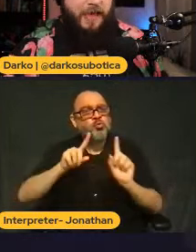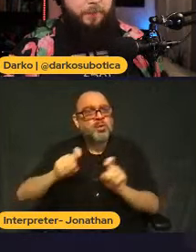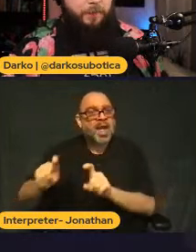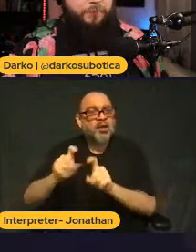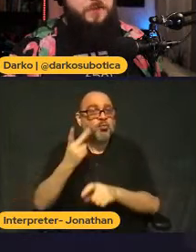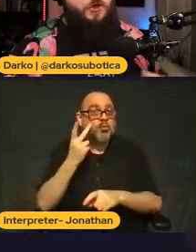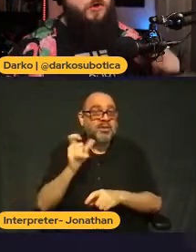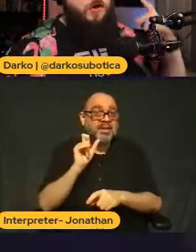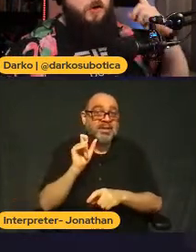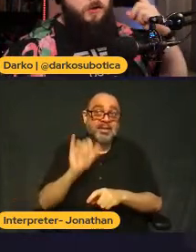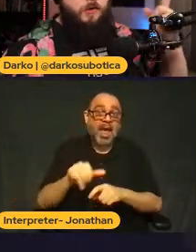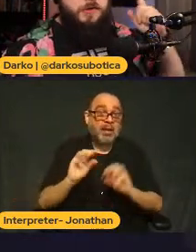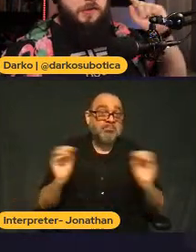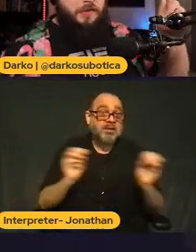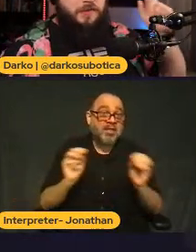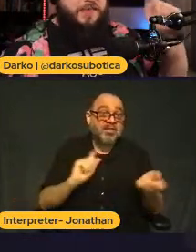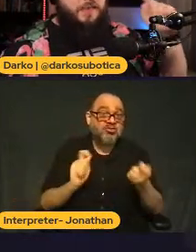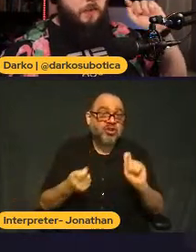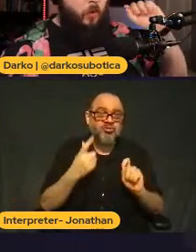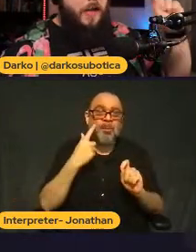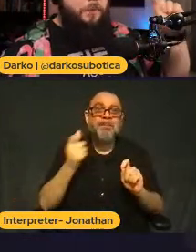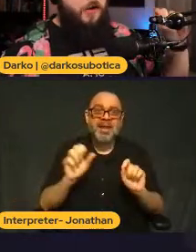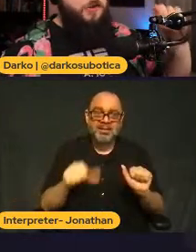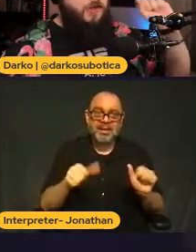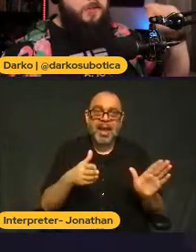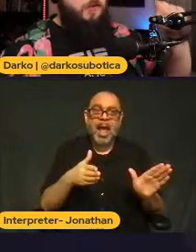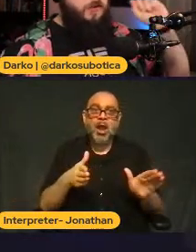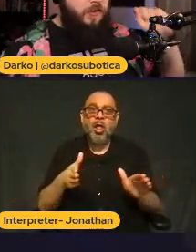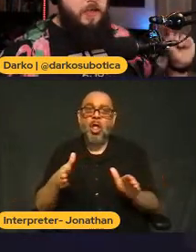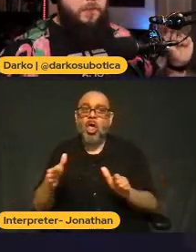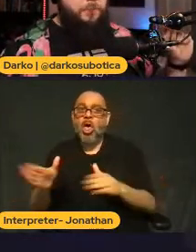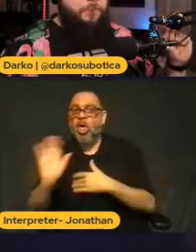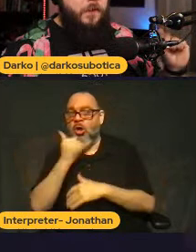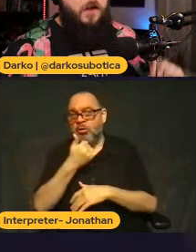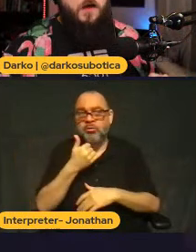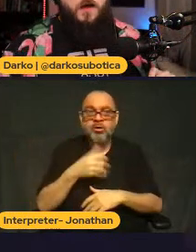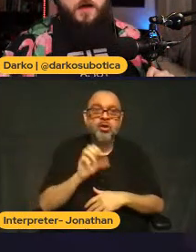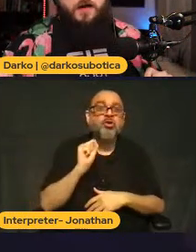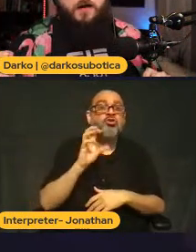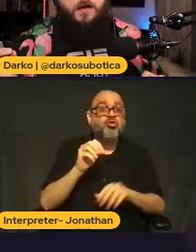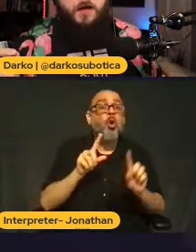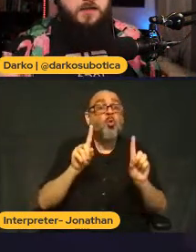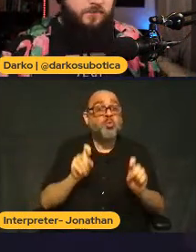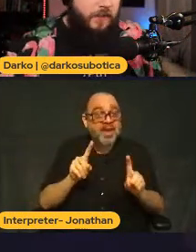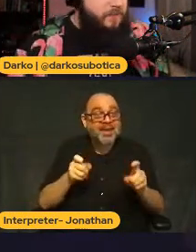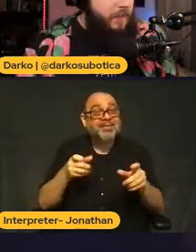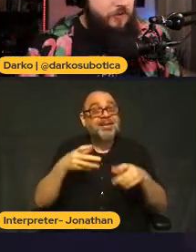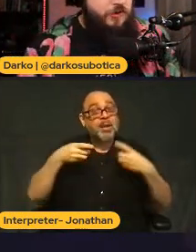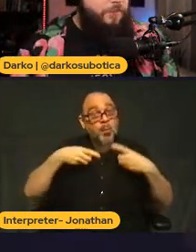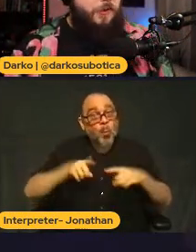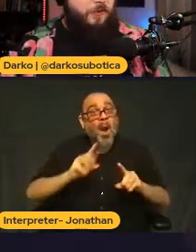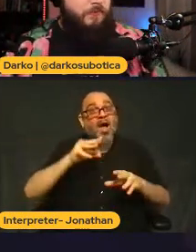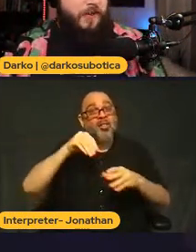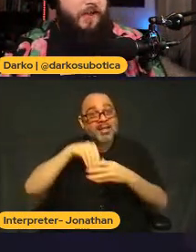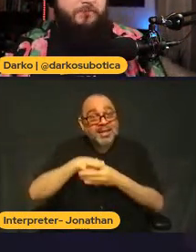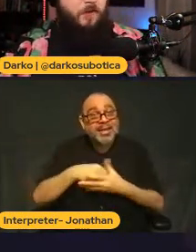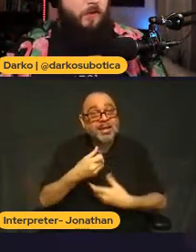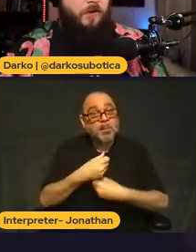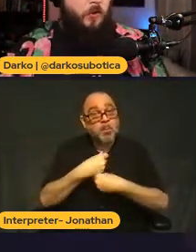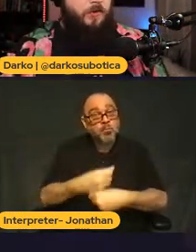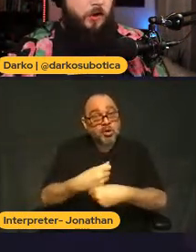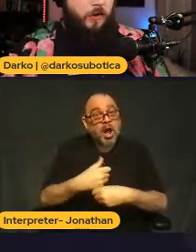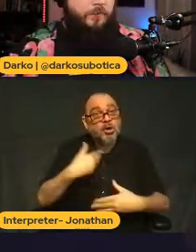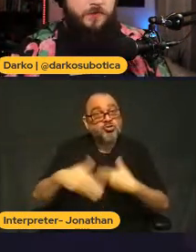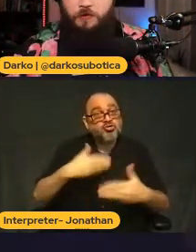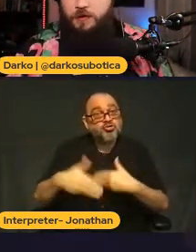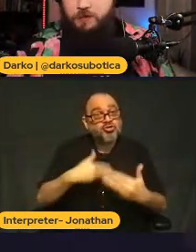can happen. So using testing while in production is also key. And it's much cheaper to have broken